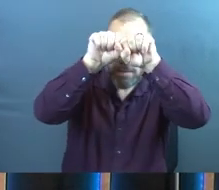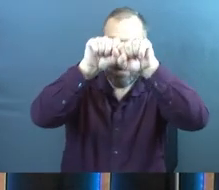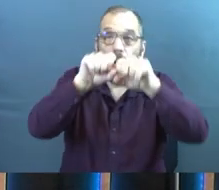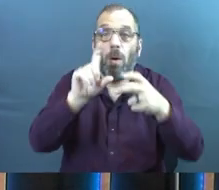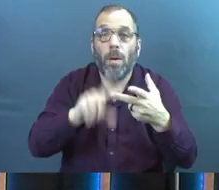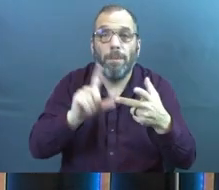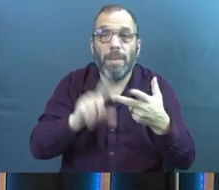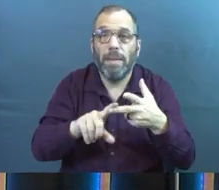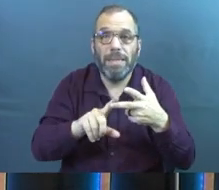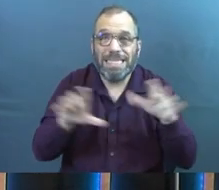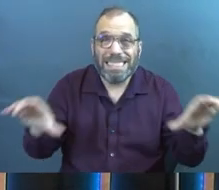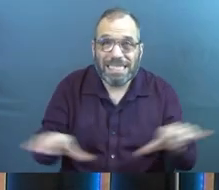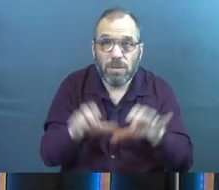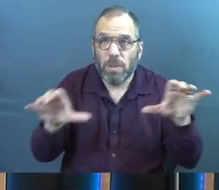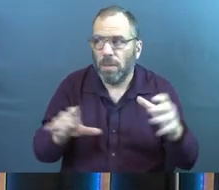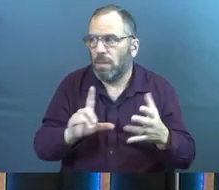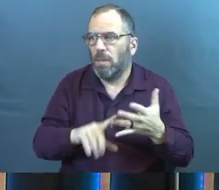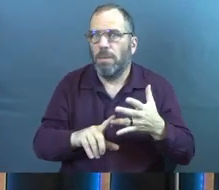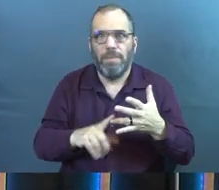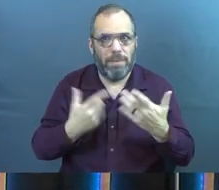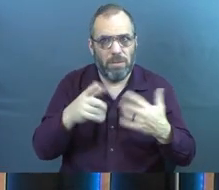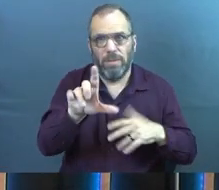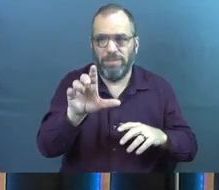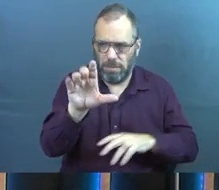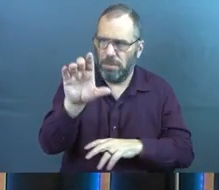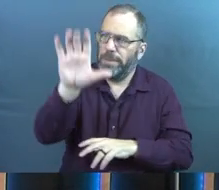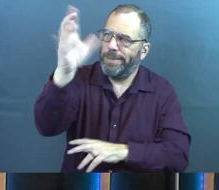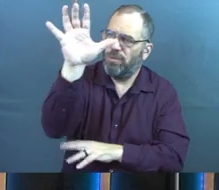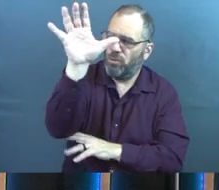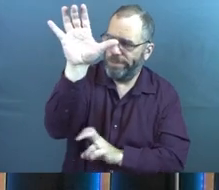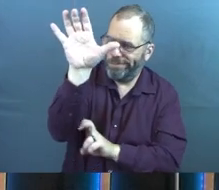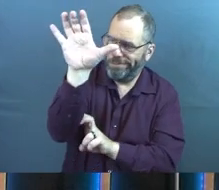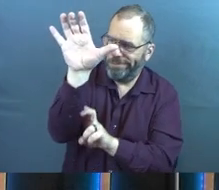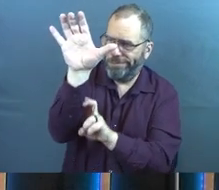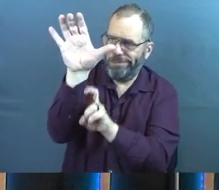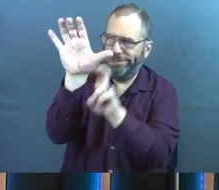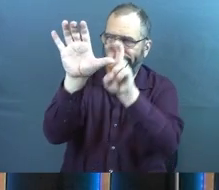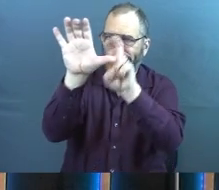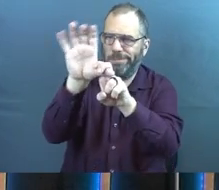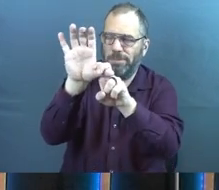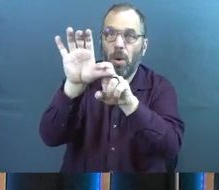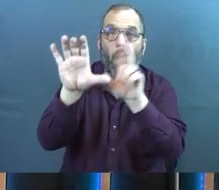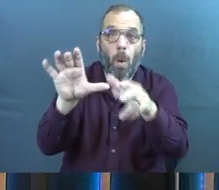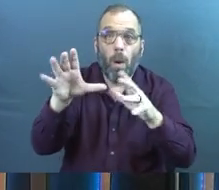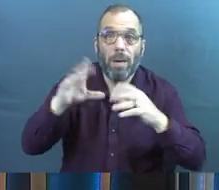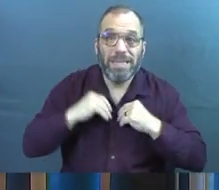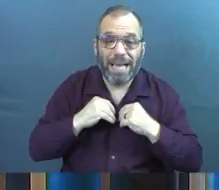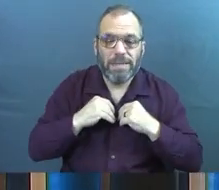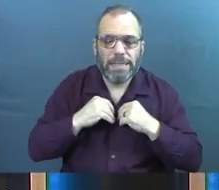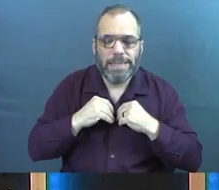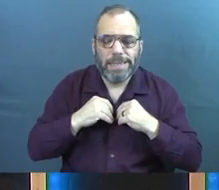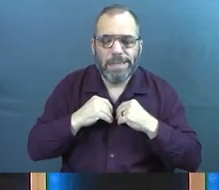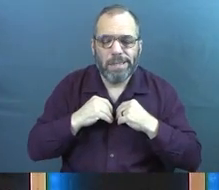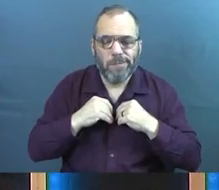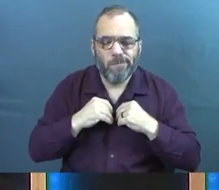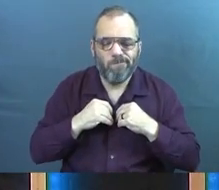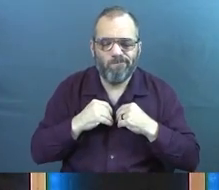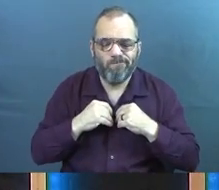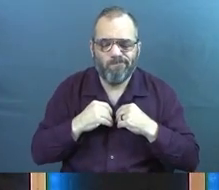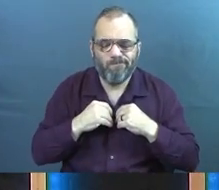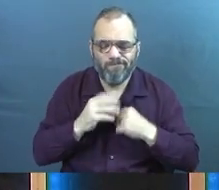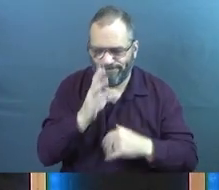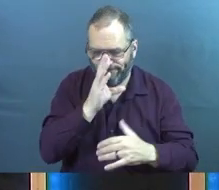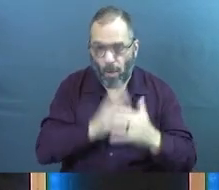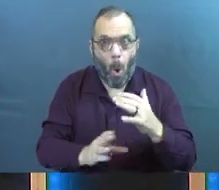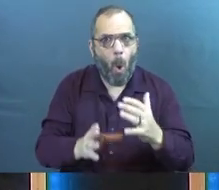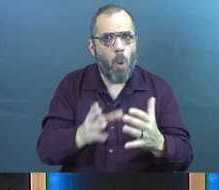maybe for us, we have to put in the effort. Maybe for us, we have to climb the tree. Maybe for some of us, to receive Jesus means humbling ourselves. We